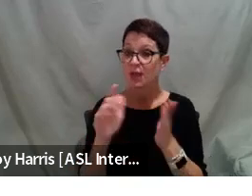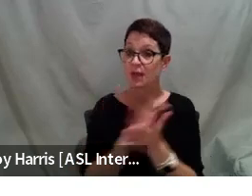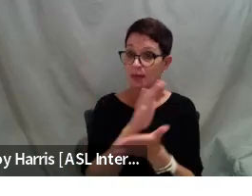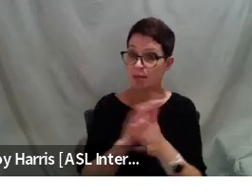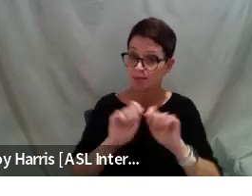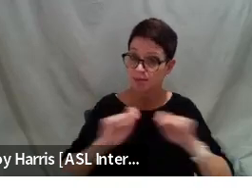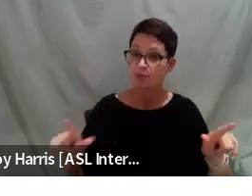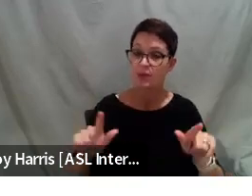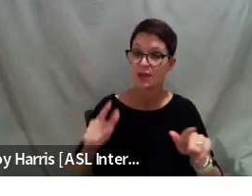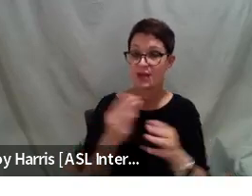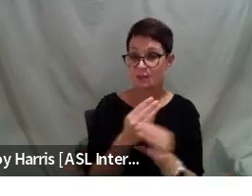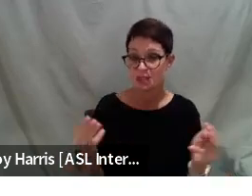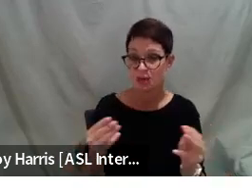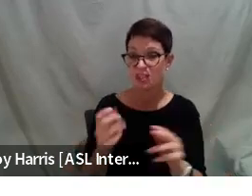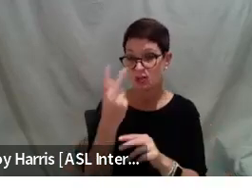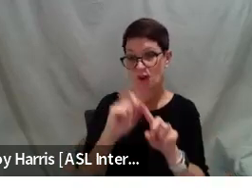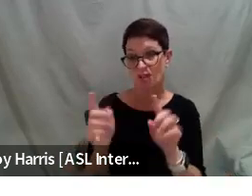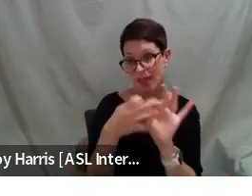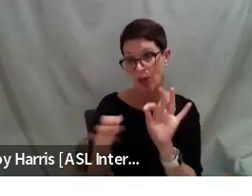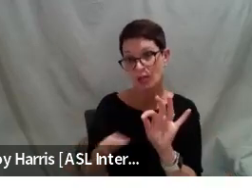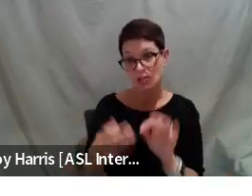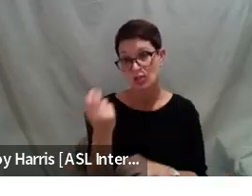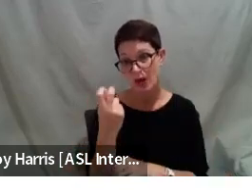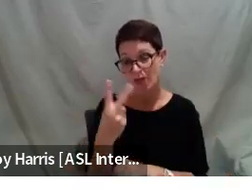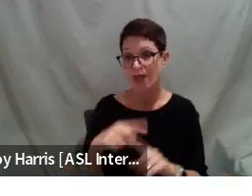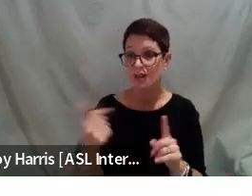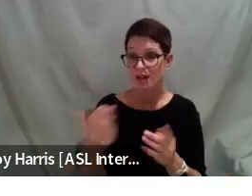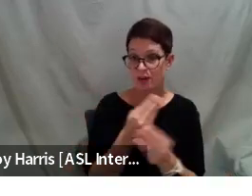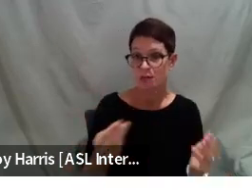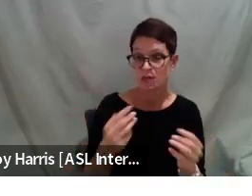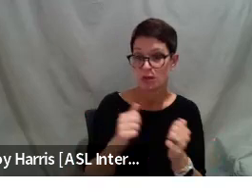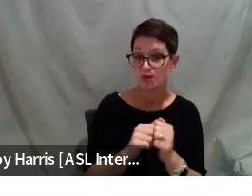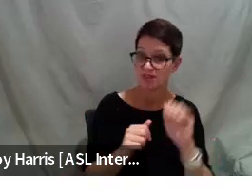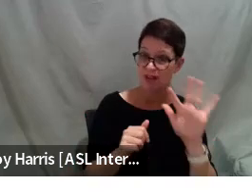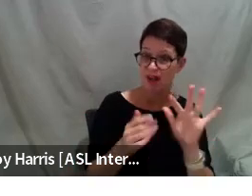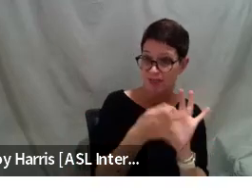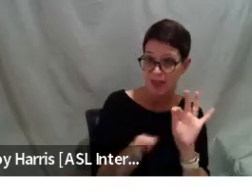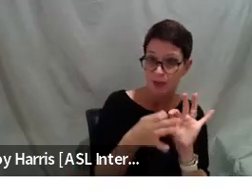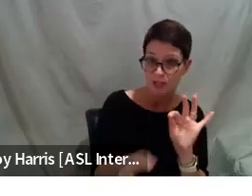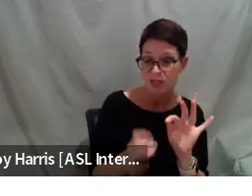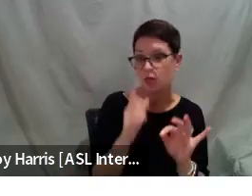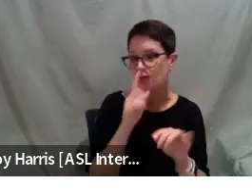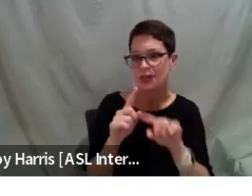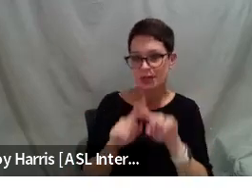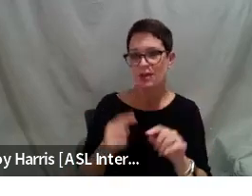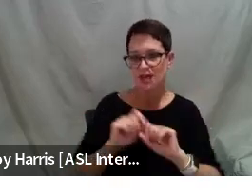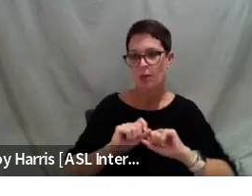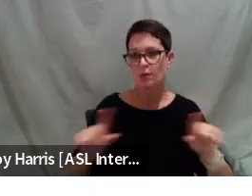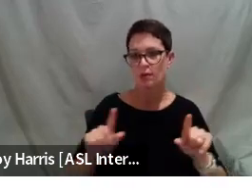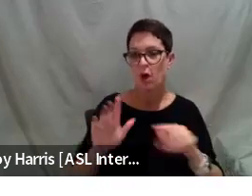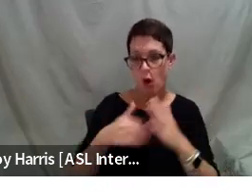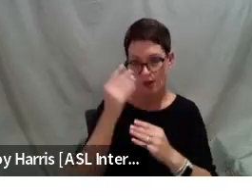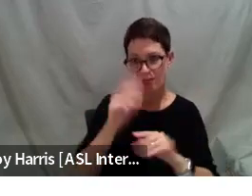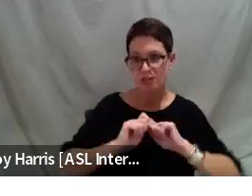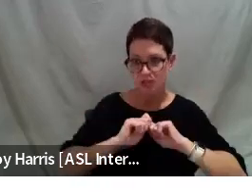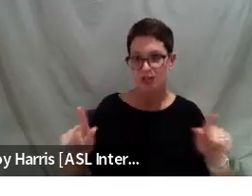we'll send has materials in 12 languages and other materials in 5. So I will make sure that we get all of that